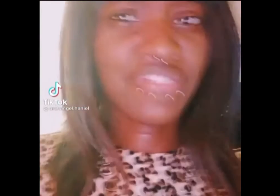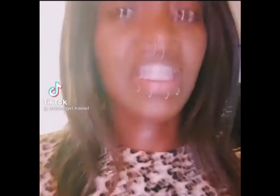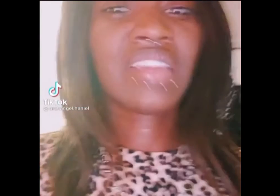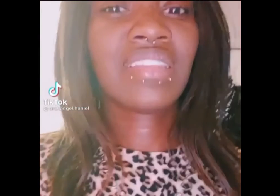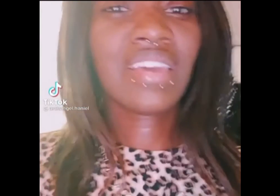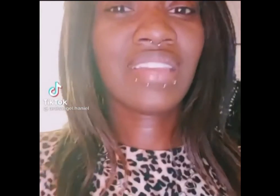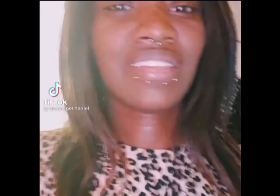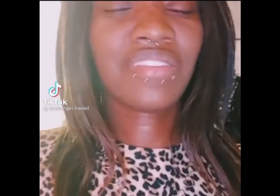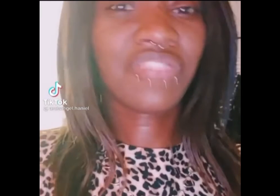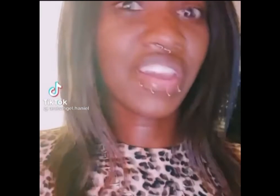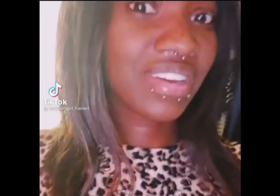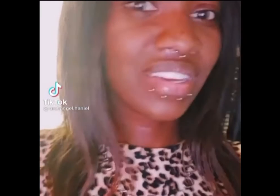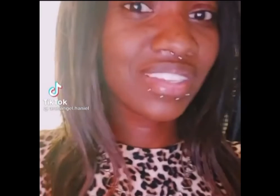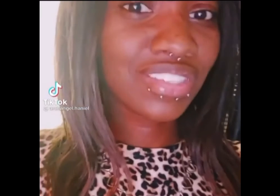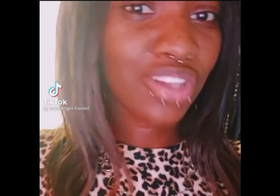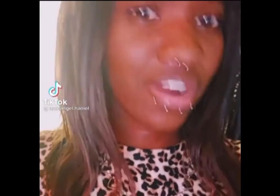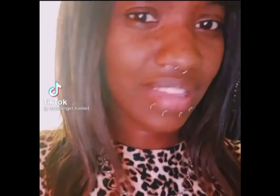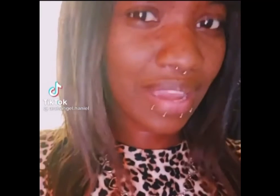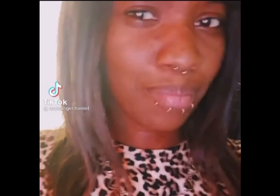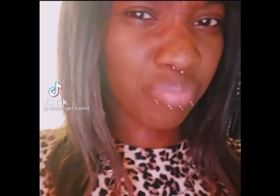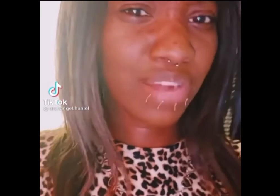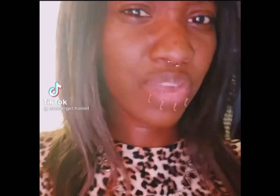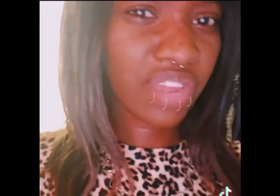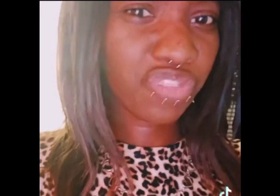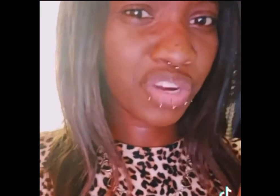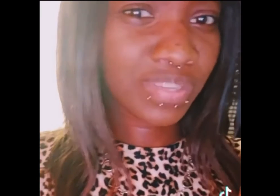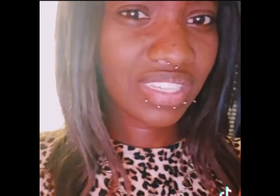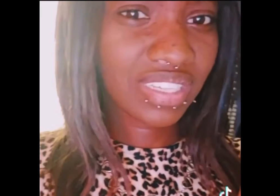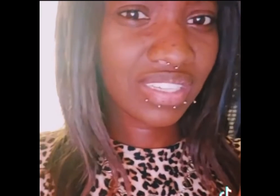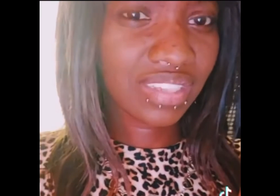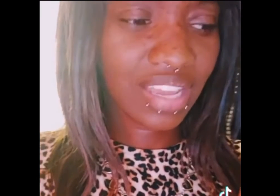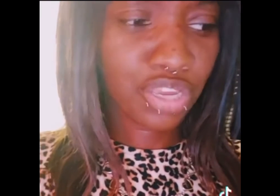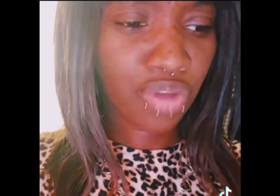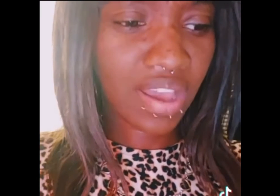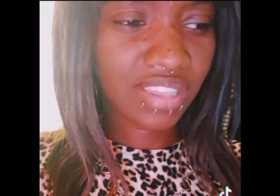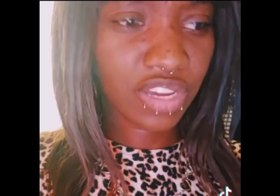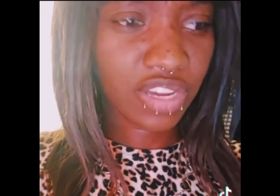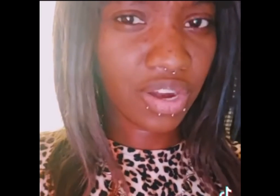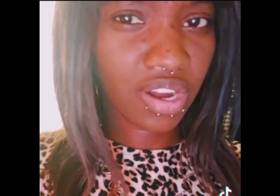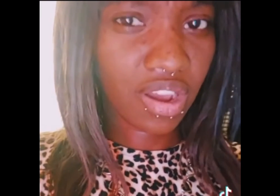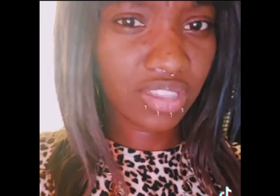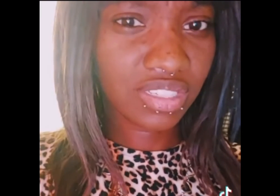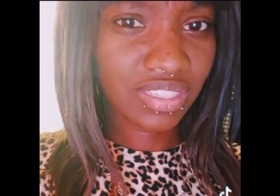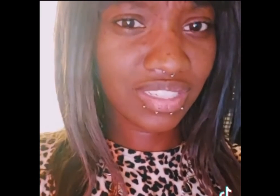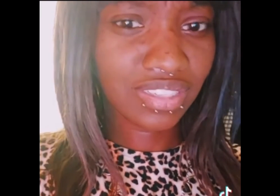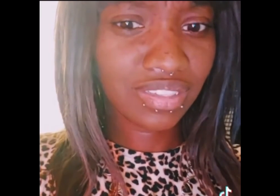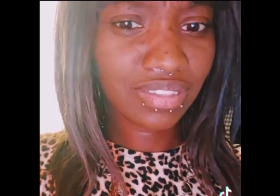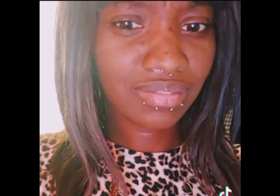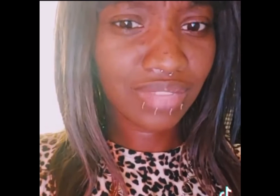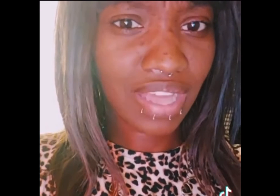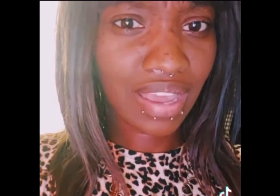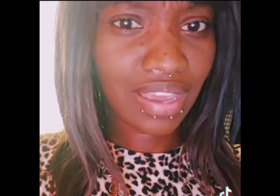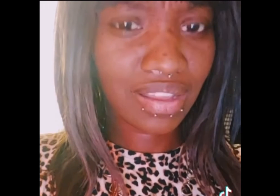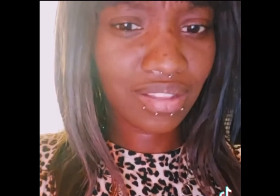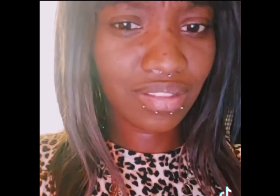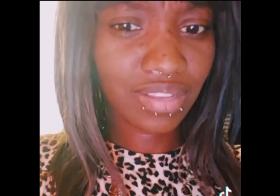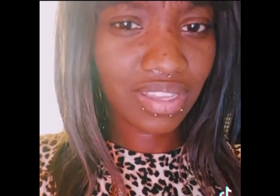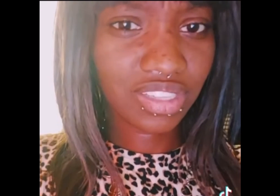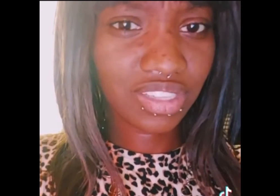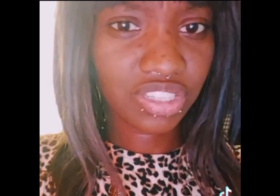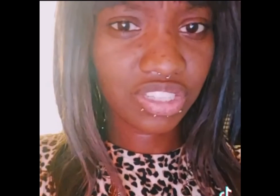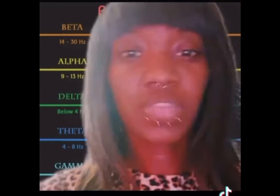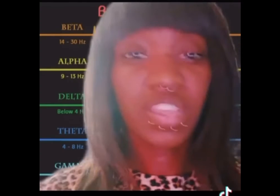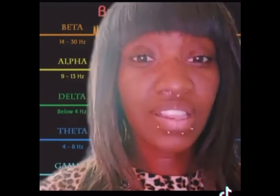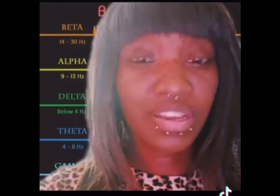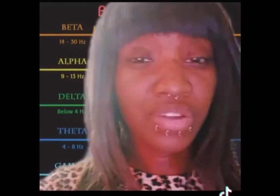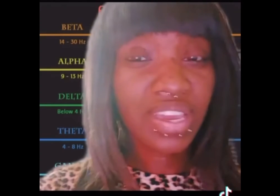the fact that the variants are like brainwave frequencies. Like, you know how it's fucking with our consciousness? Like, look at this